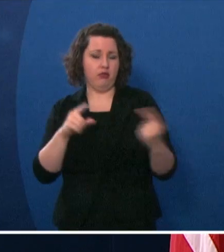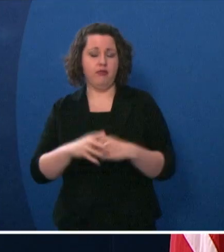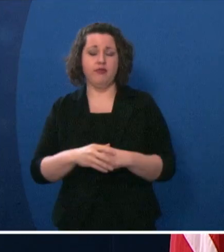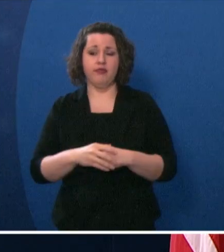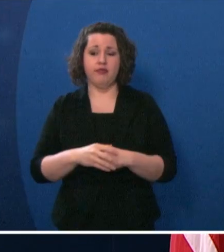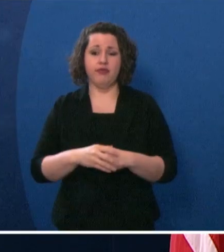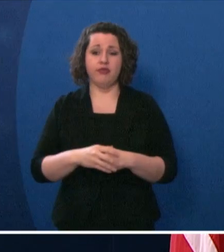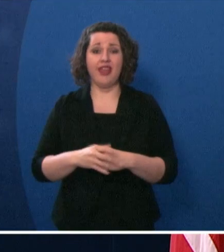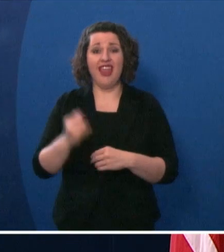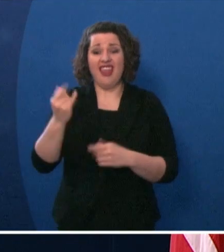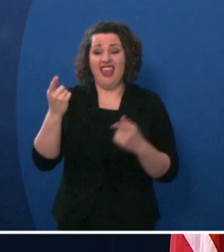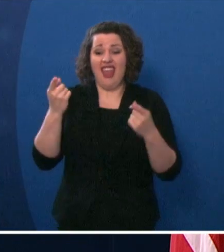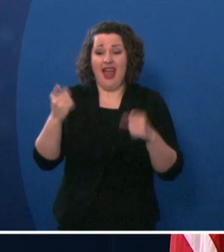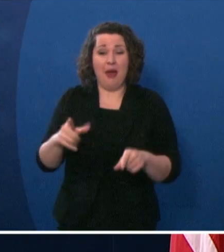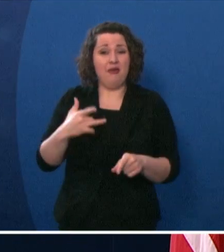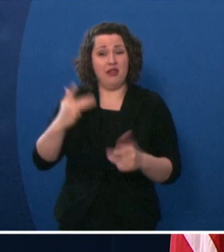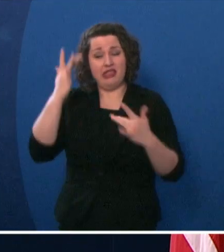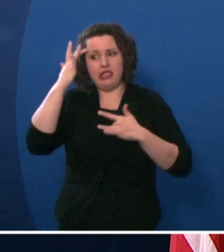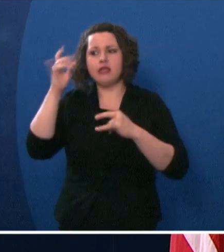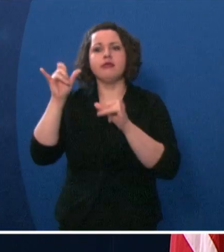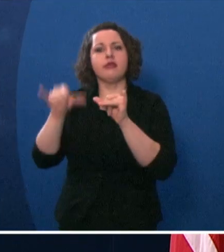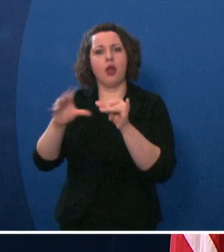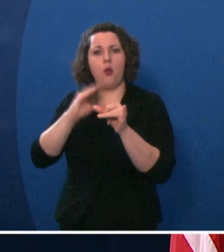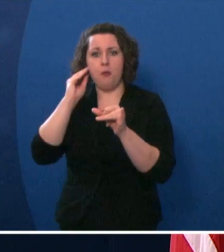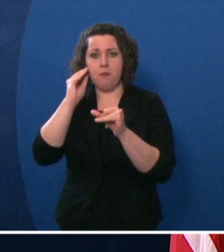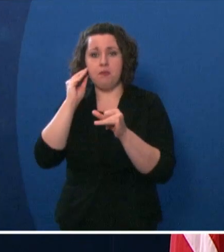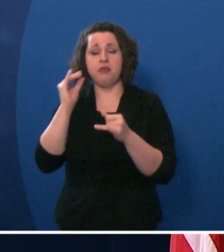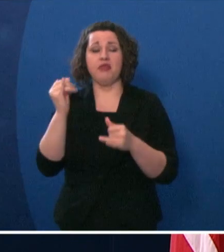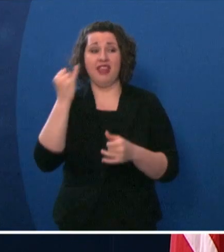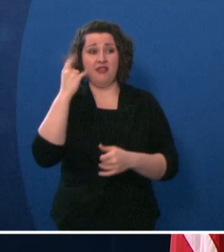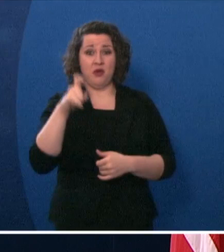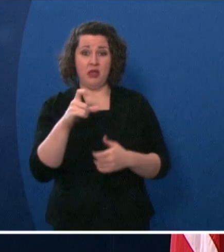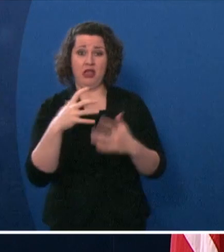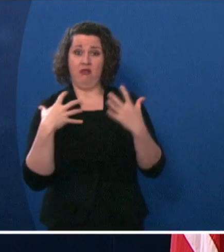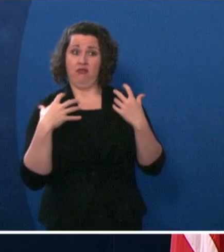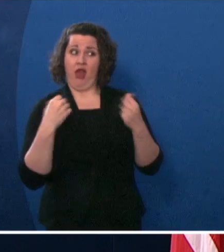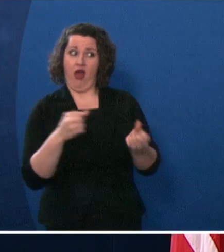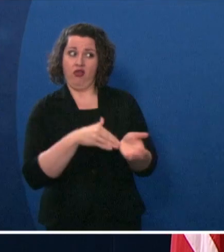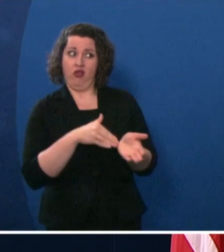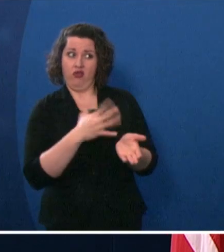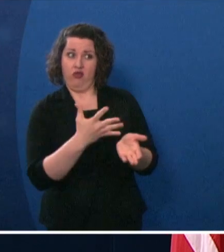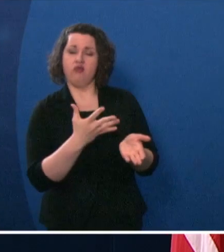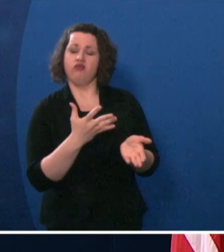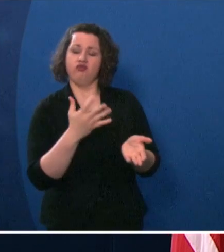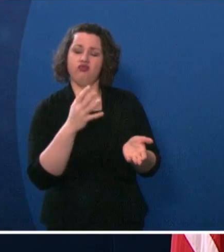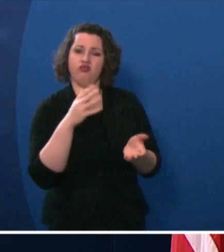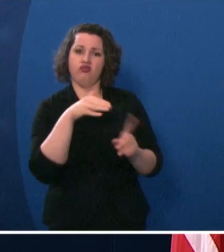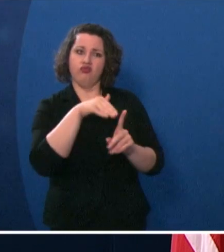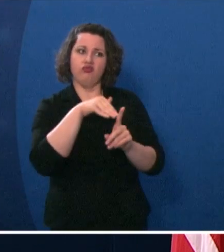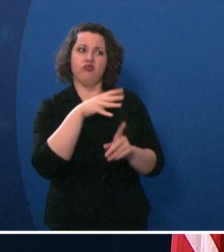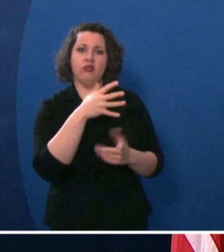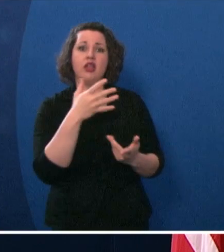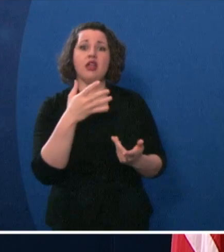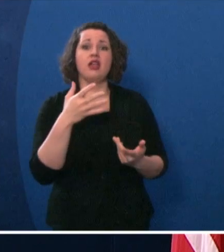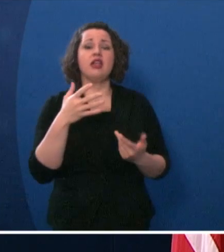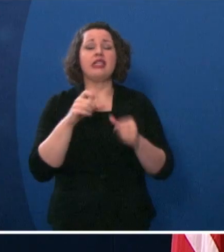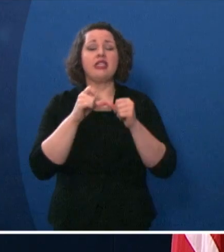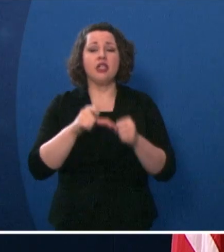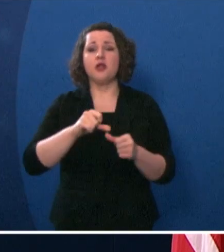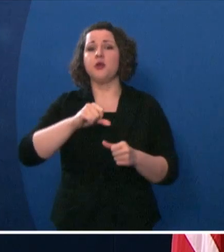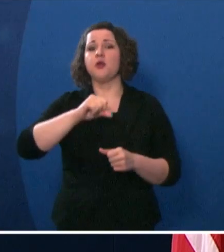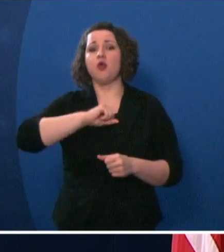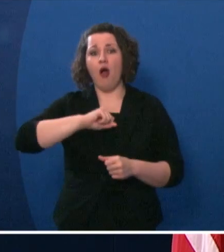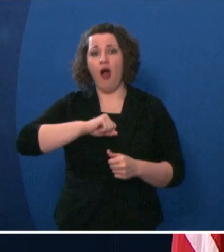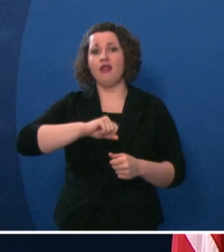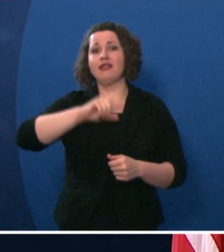staying home when you're not feeling well, seeking health care when appropriate, and continuing to practice good hygiene like covering coughs and sneezes and